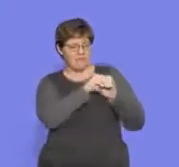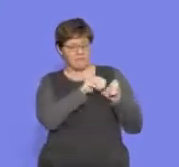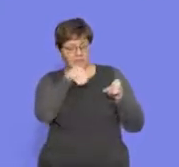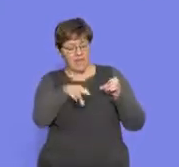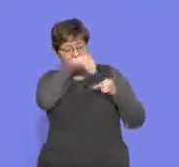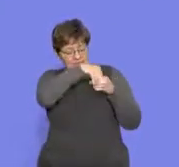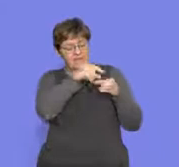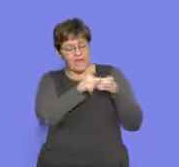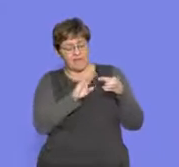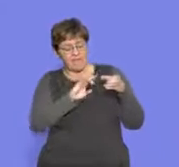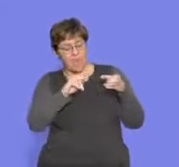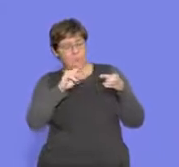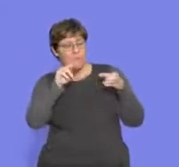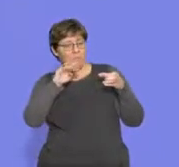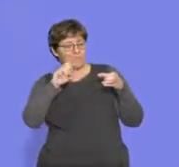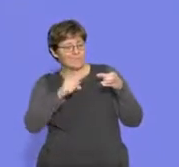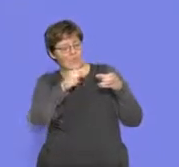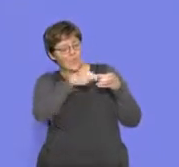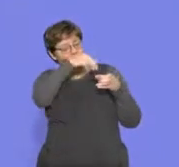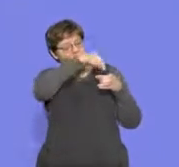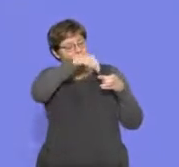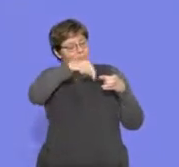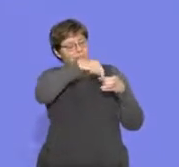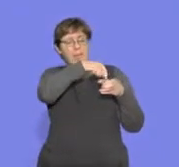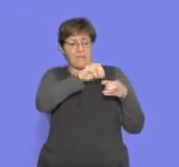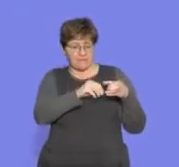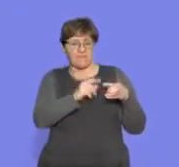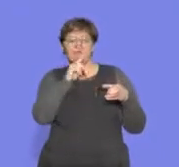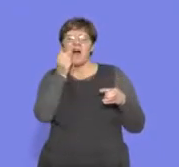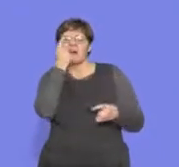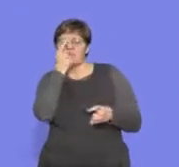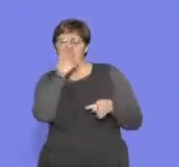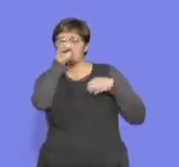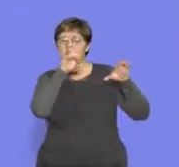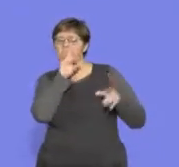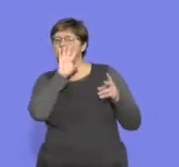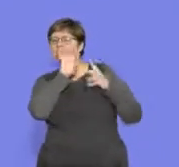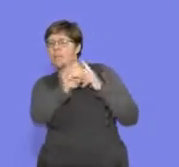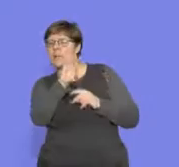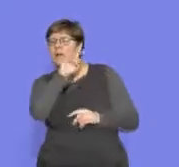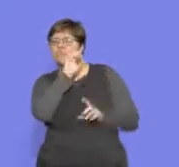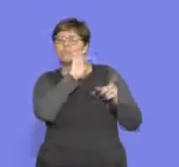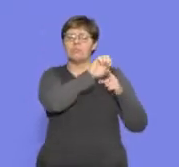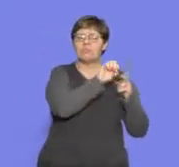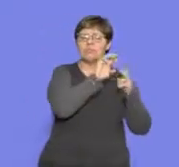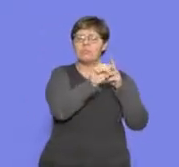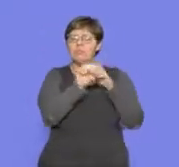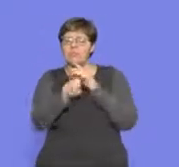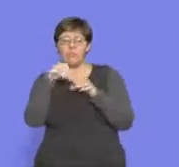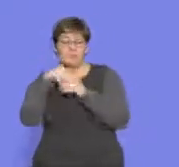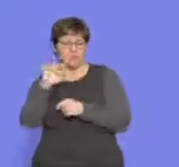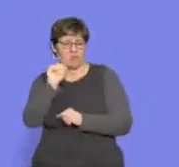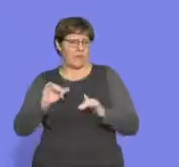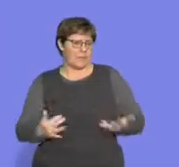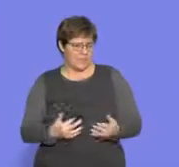biosphere contains many biomes. Let's try and understand the context of a biome and its importance. And how do we recognize different biomes in South